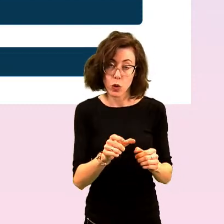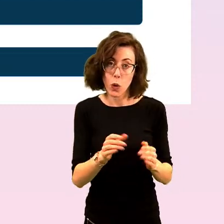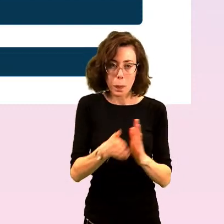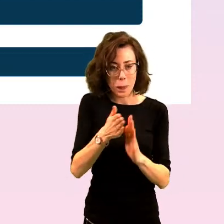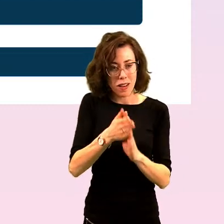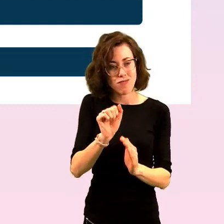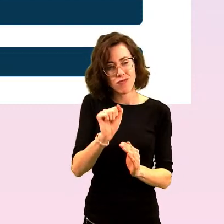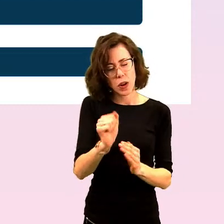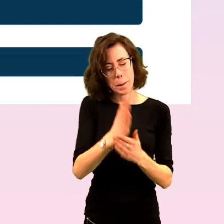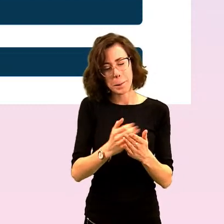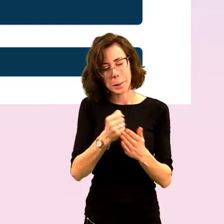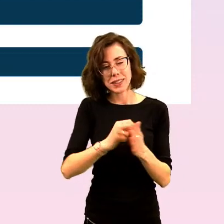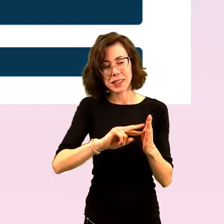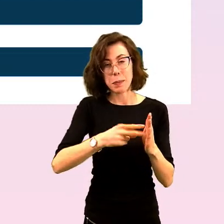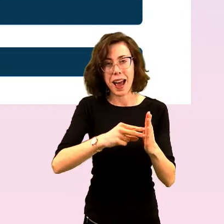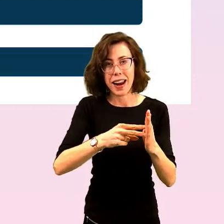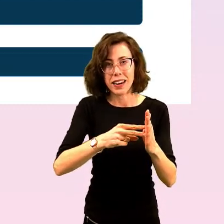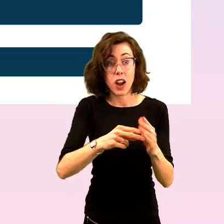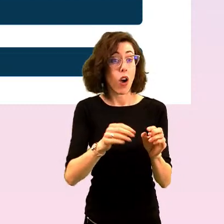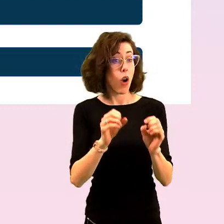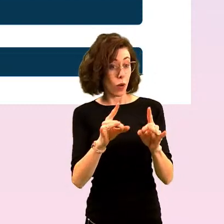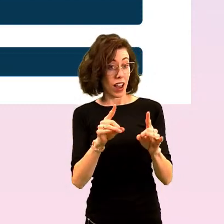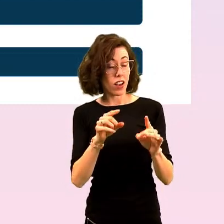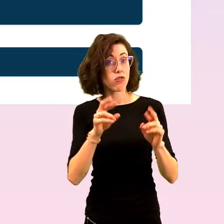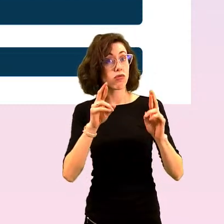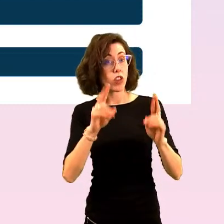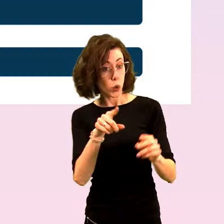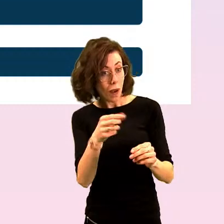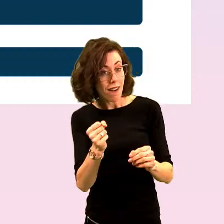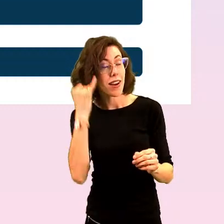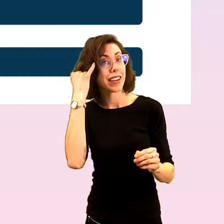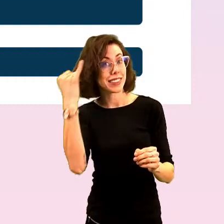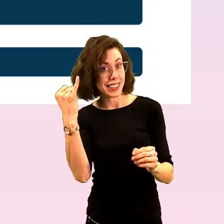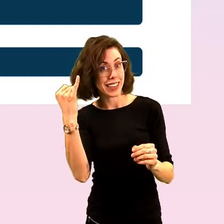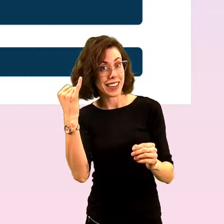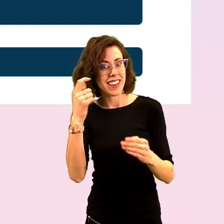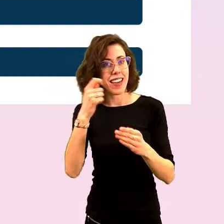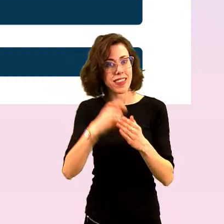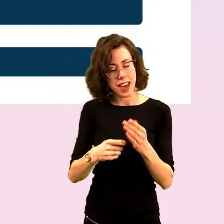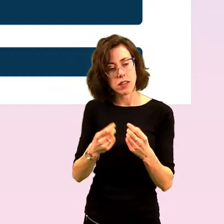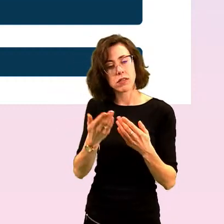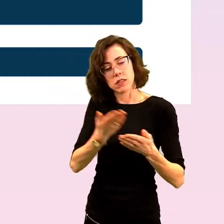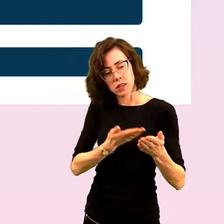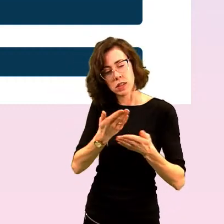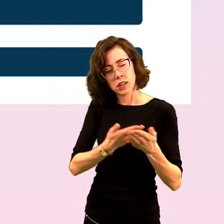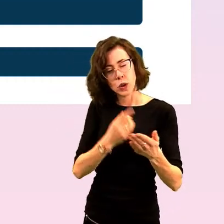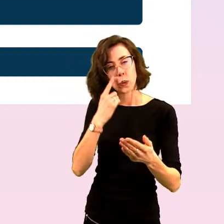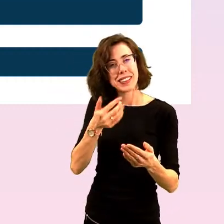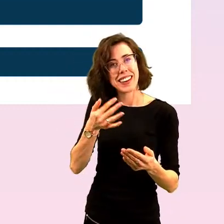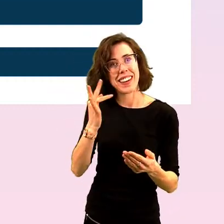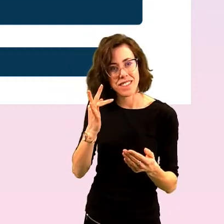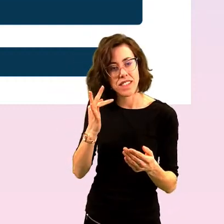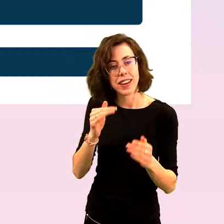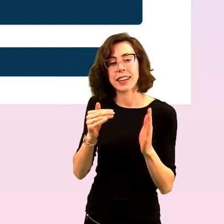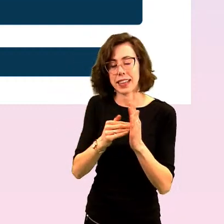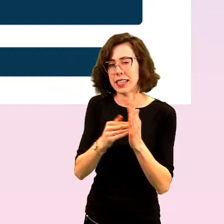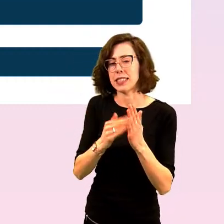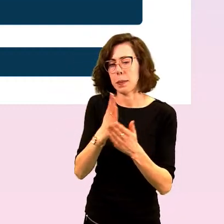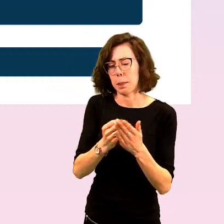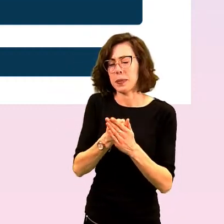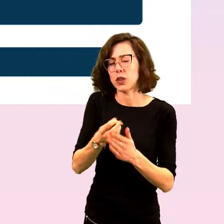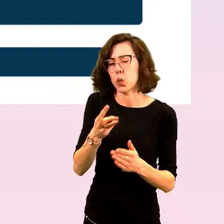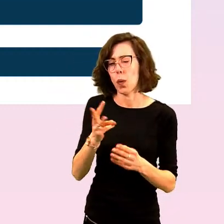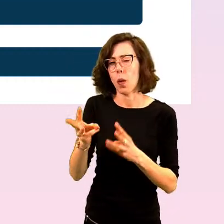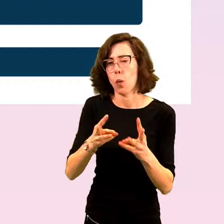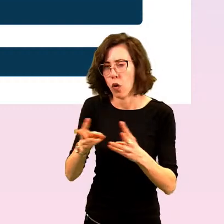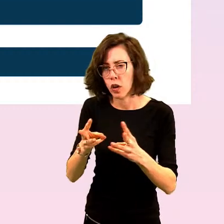see, is it actually viable? Is this actually going to work? Am I going to be able to make a living out of it? And if they think that there's a viable business plan, it comes back to